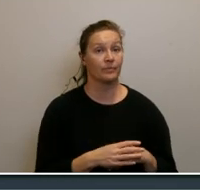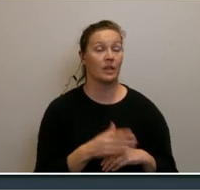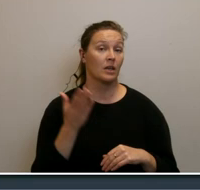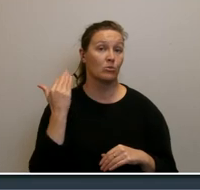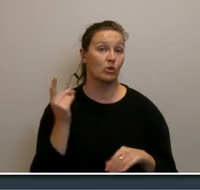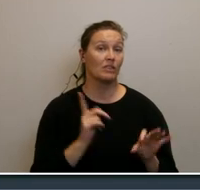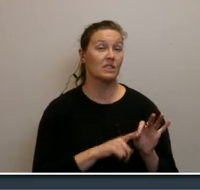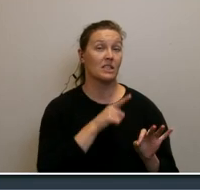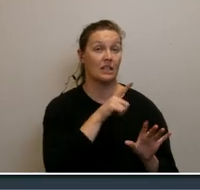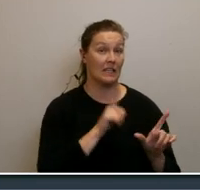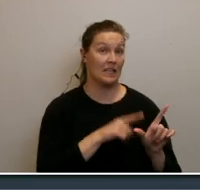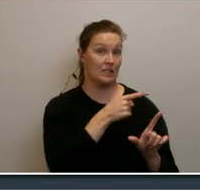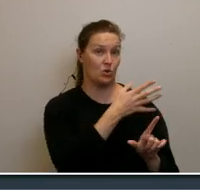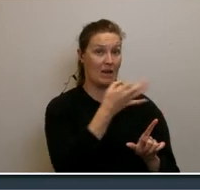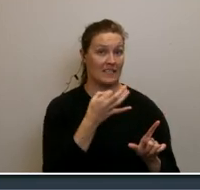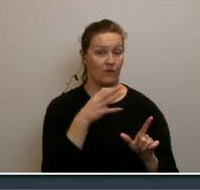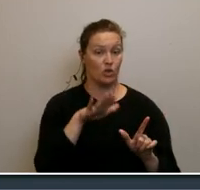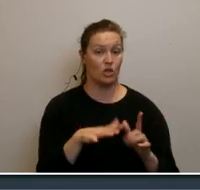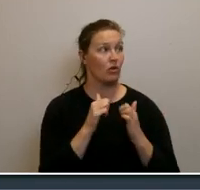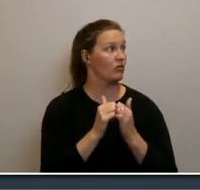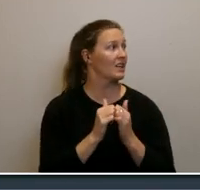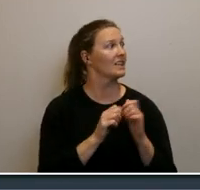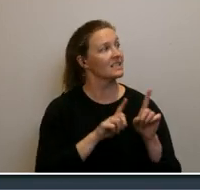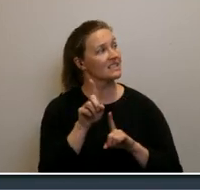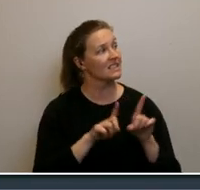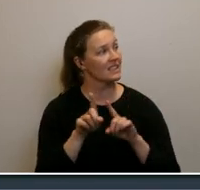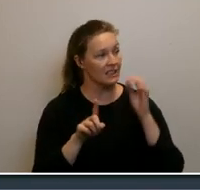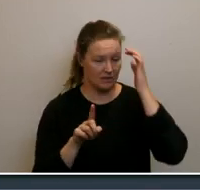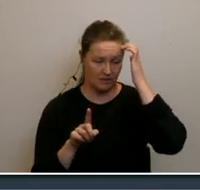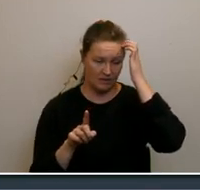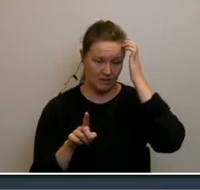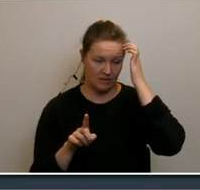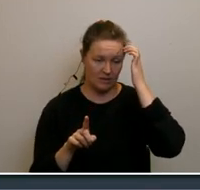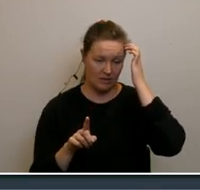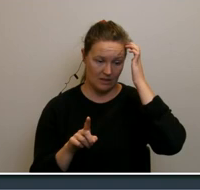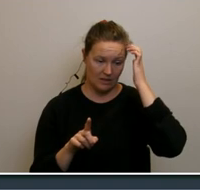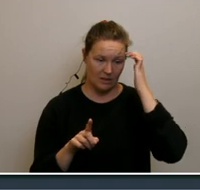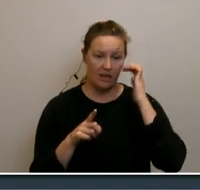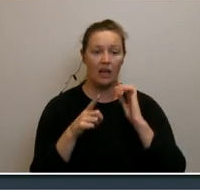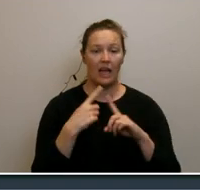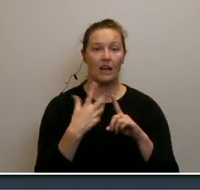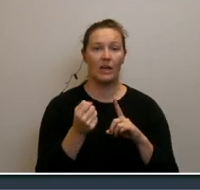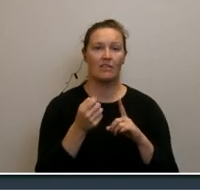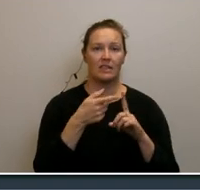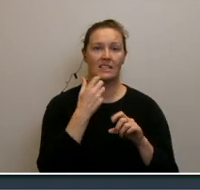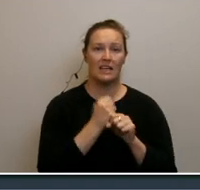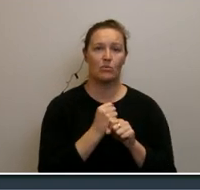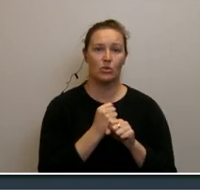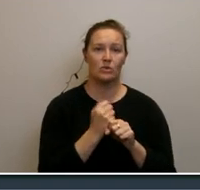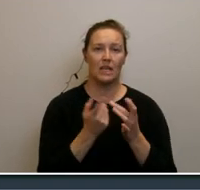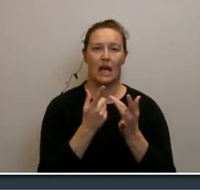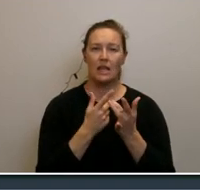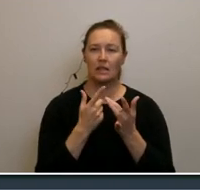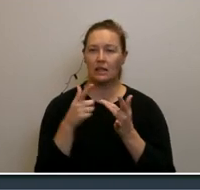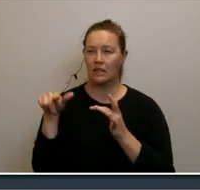years, Mark, you've asked for a child-friendly city and the status of that. There are examples of that, I understand, in other